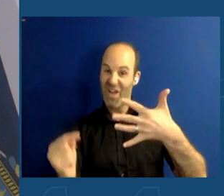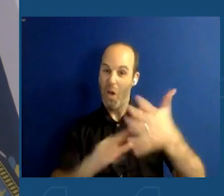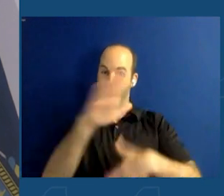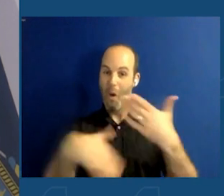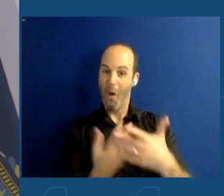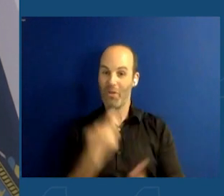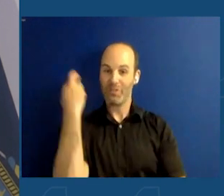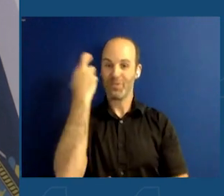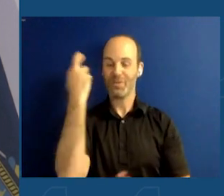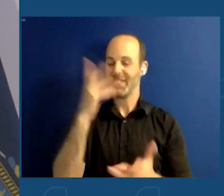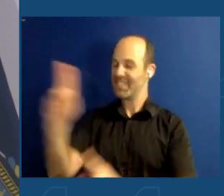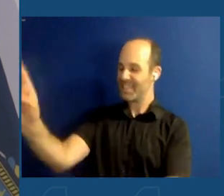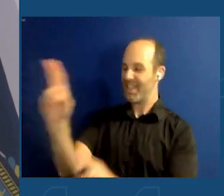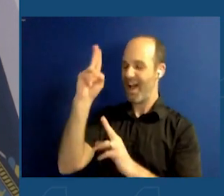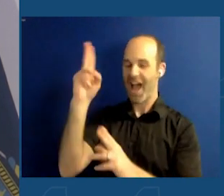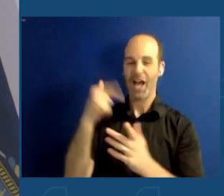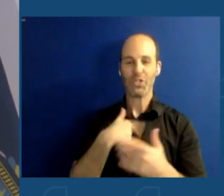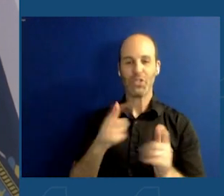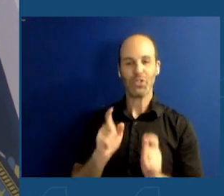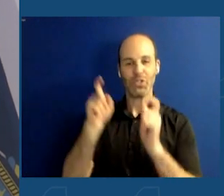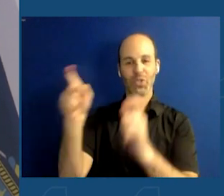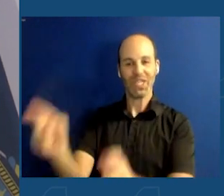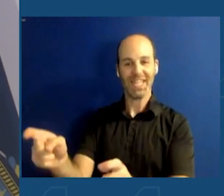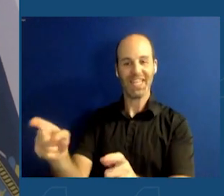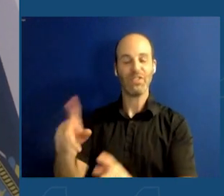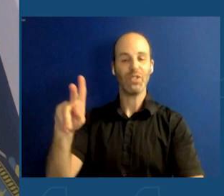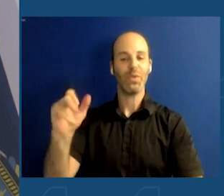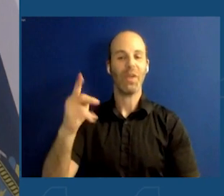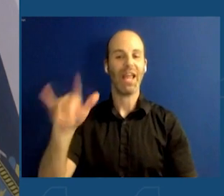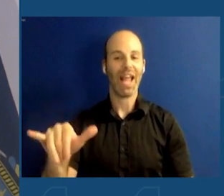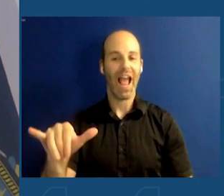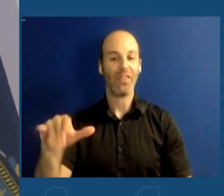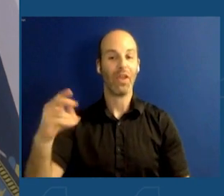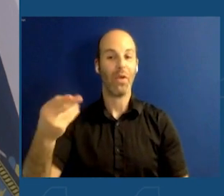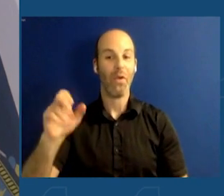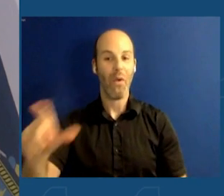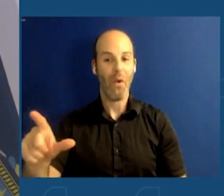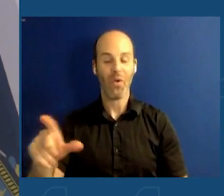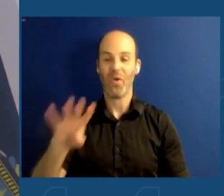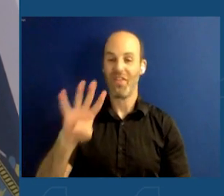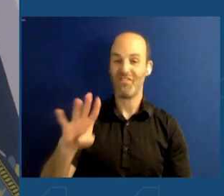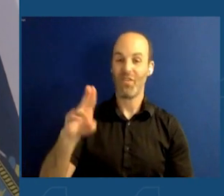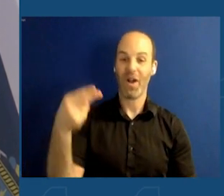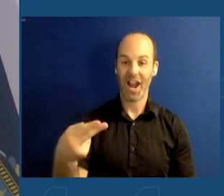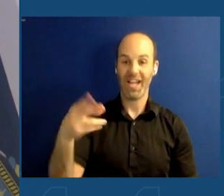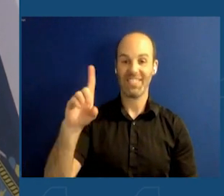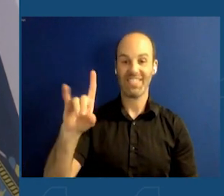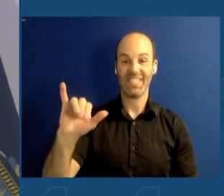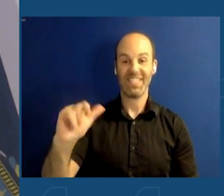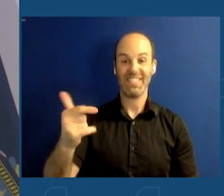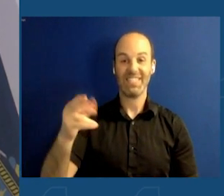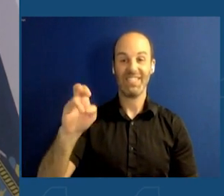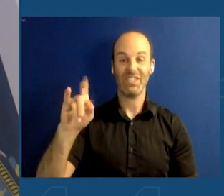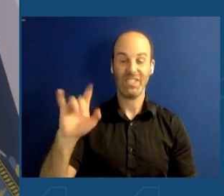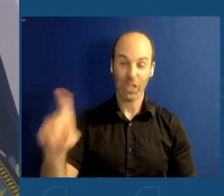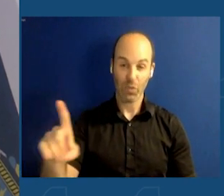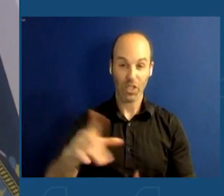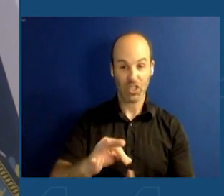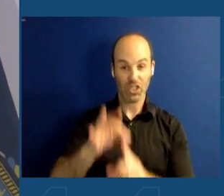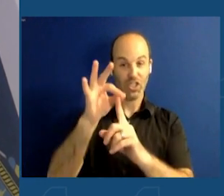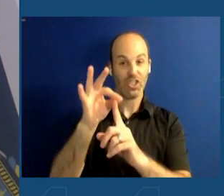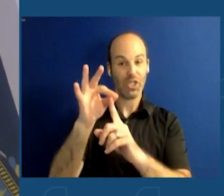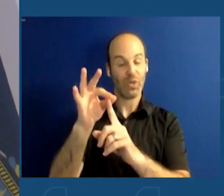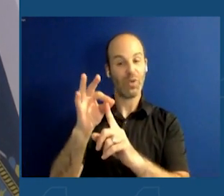honor to present to Governor Kathy Hochul the 4-H Distinguished Alumni Medallion. Could you come up, Governor